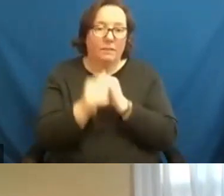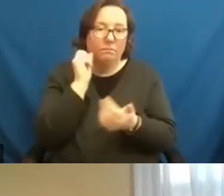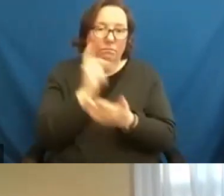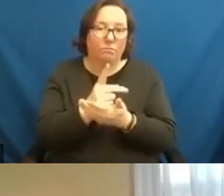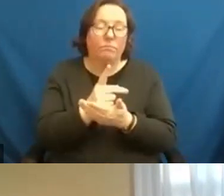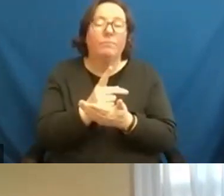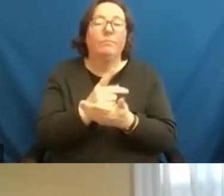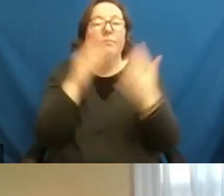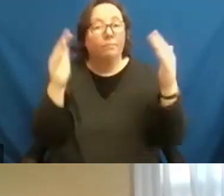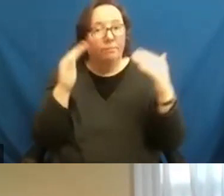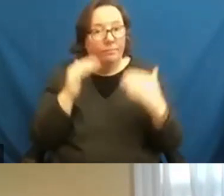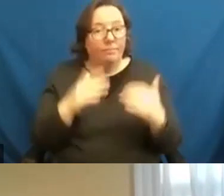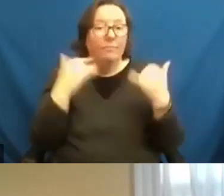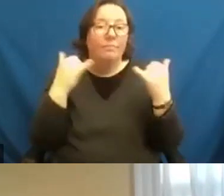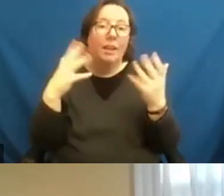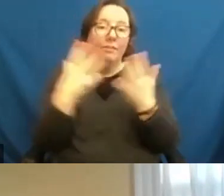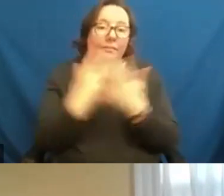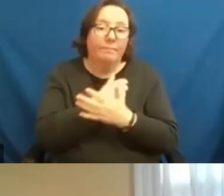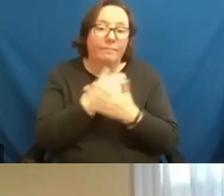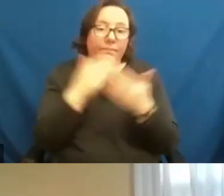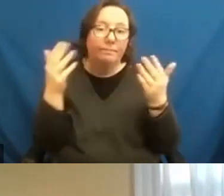this time, I would like to